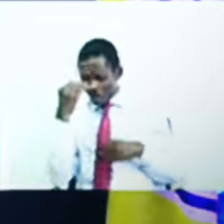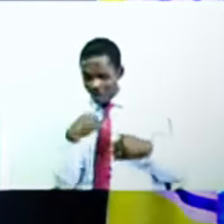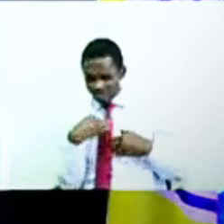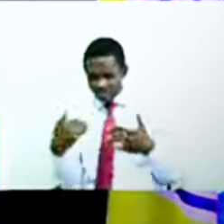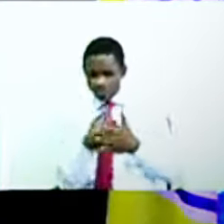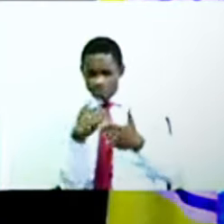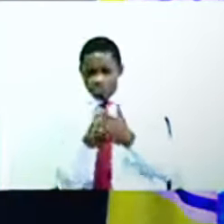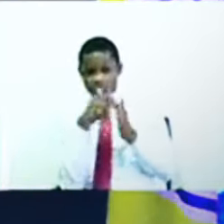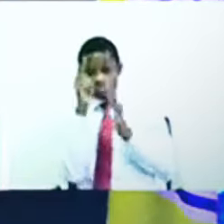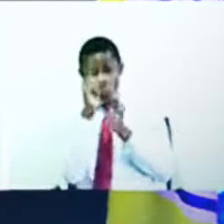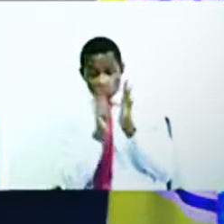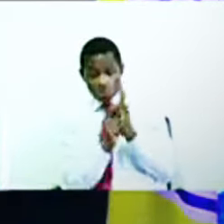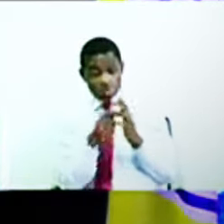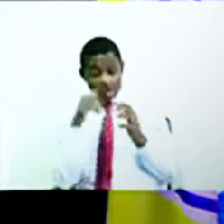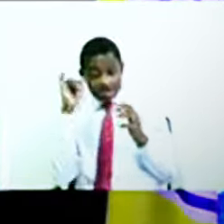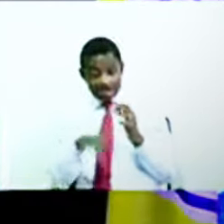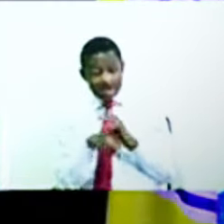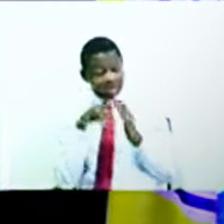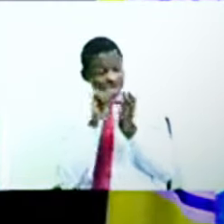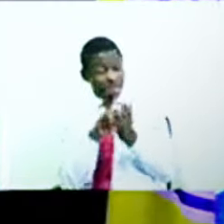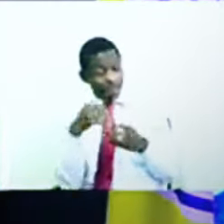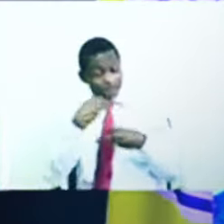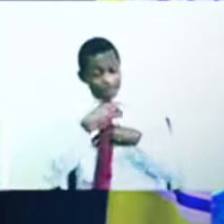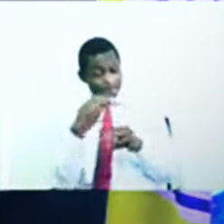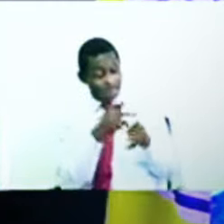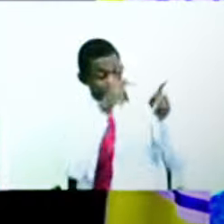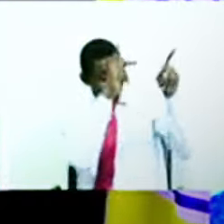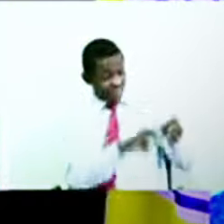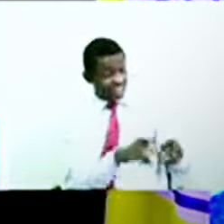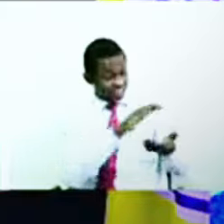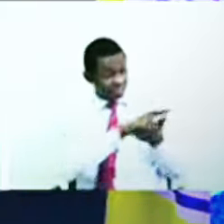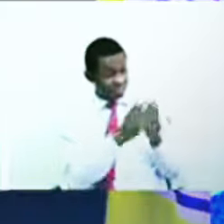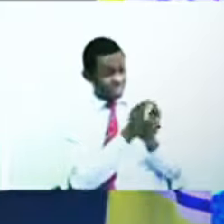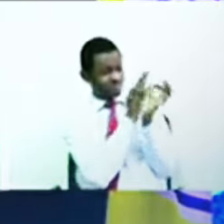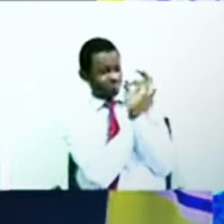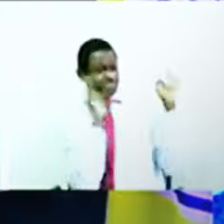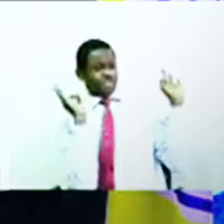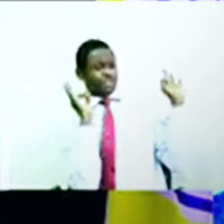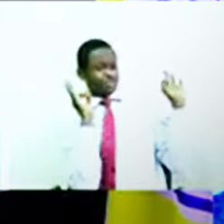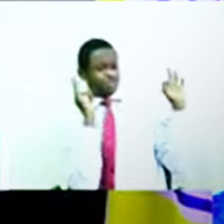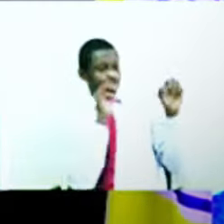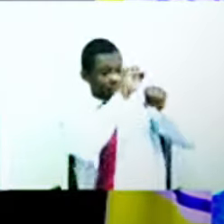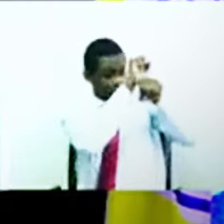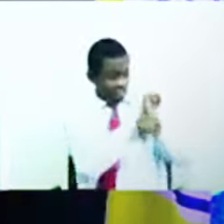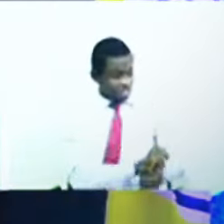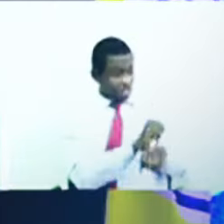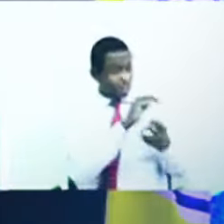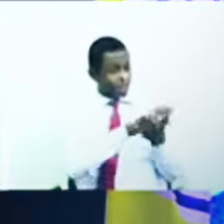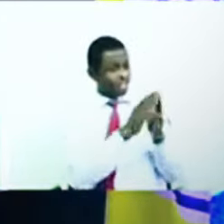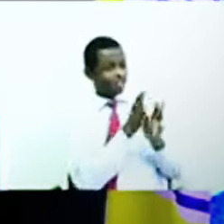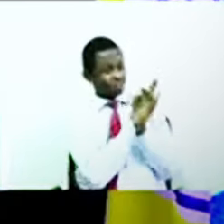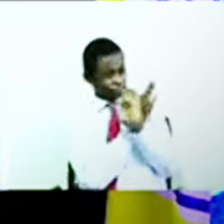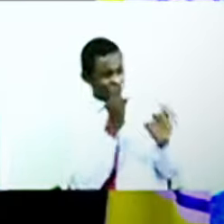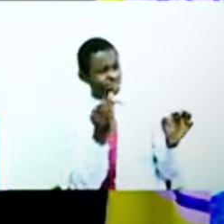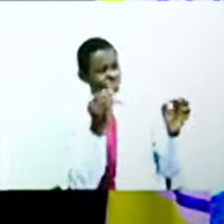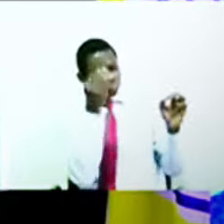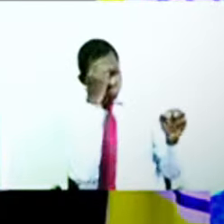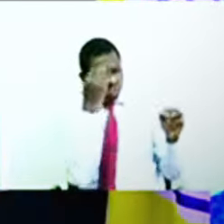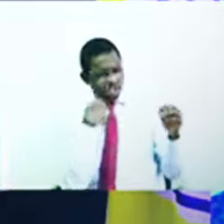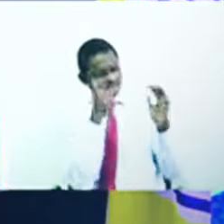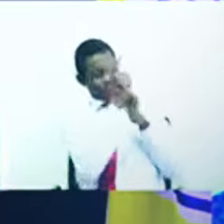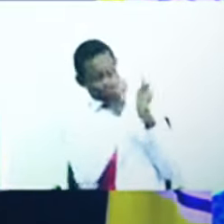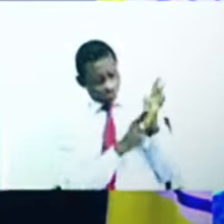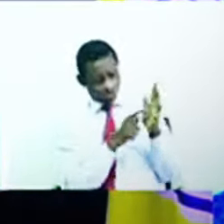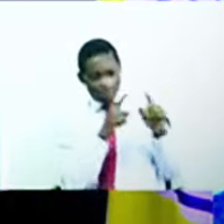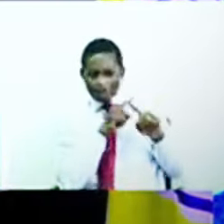He can't keep the slave on the plantation because of the law, the fear of what will happen to him if he insists on